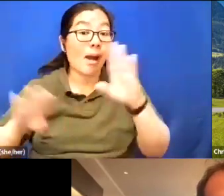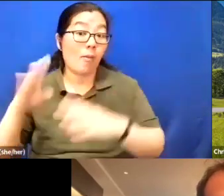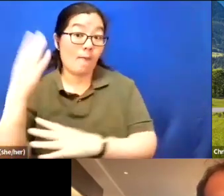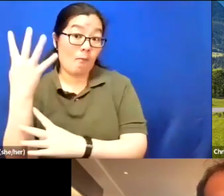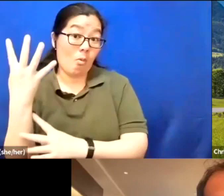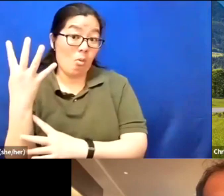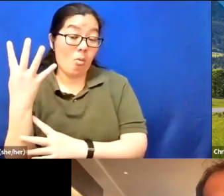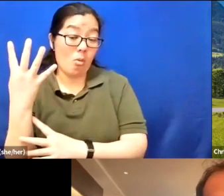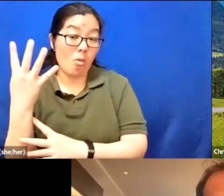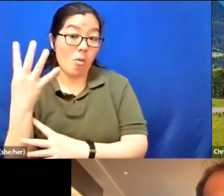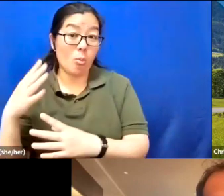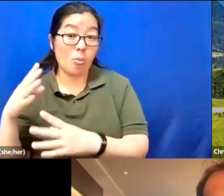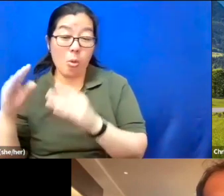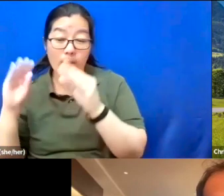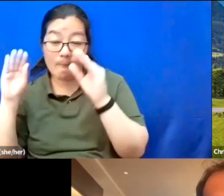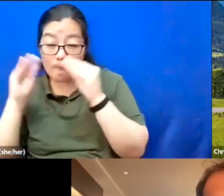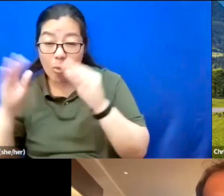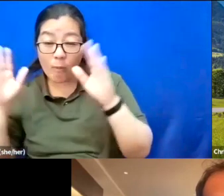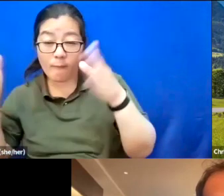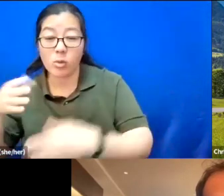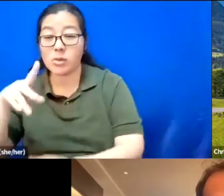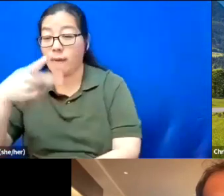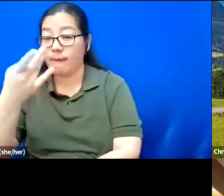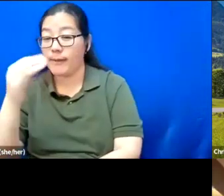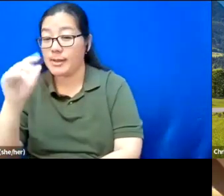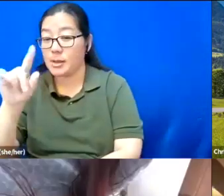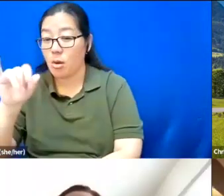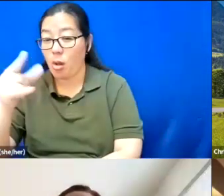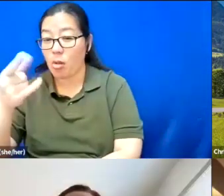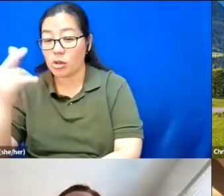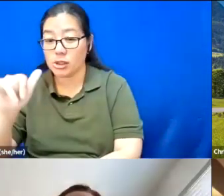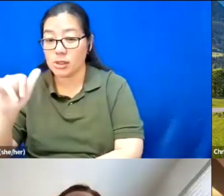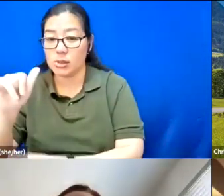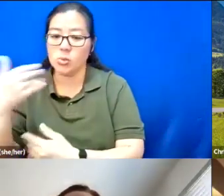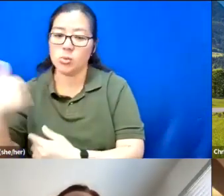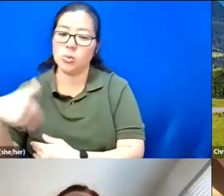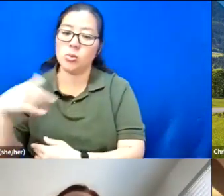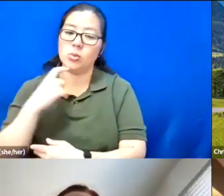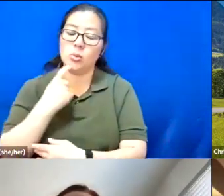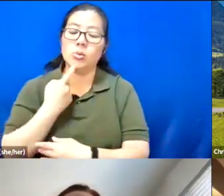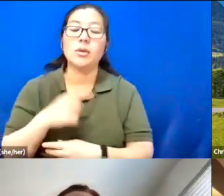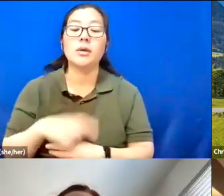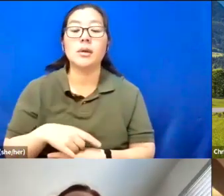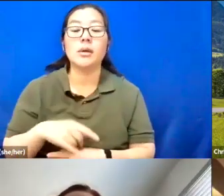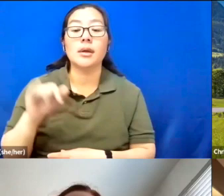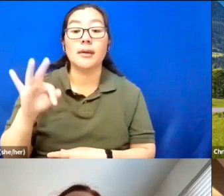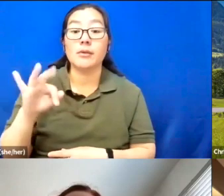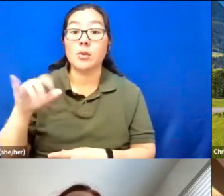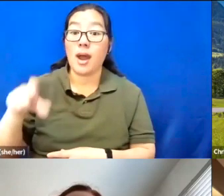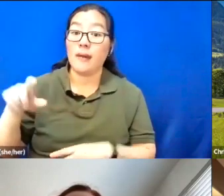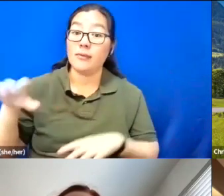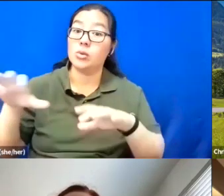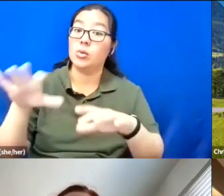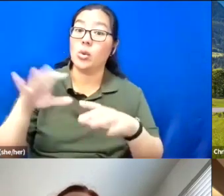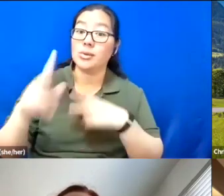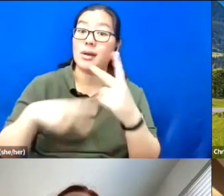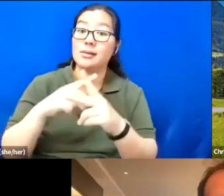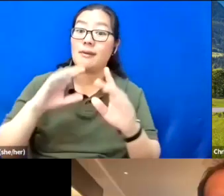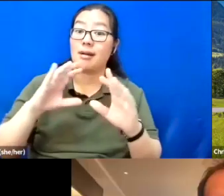more intense, but if you have to do those classes, you can also take the